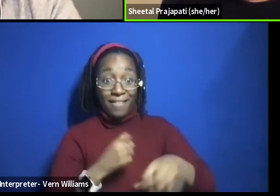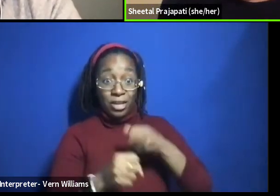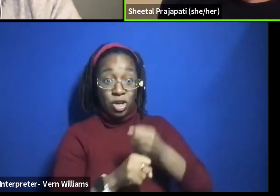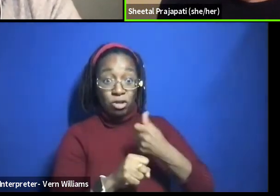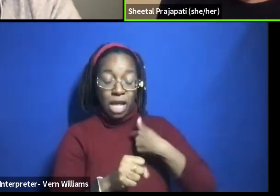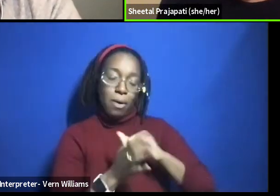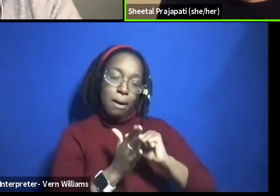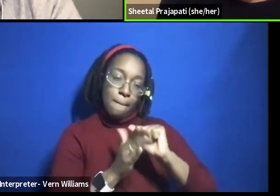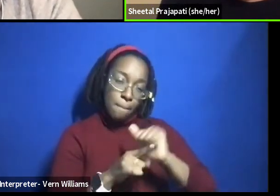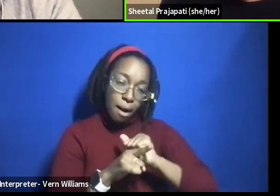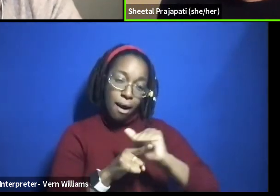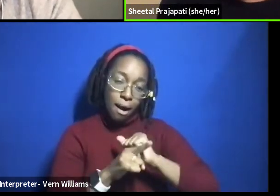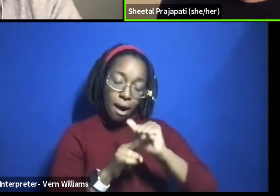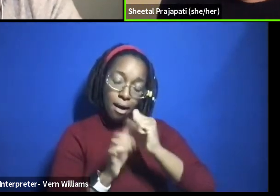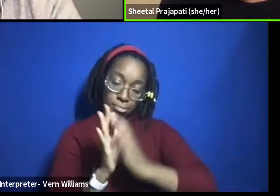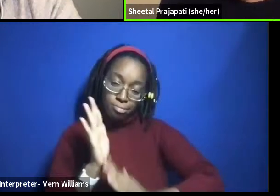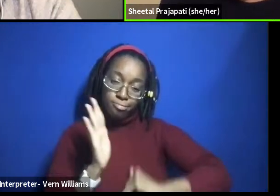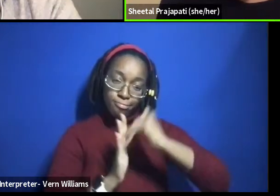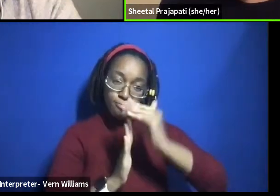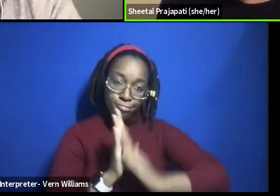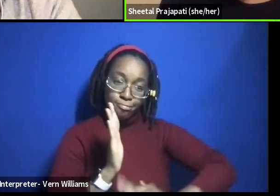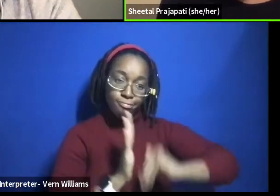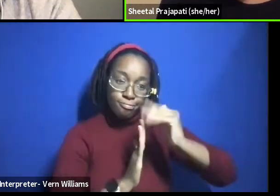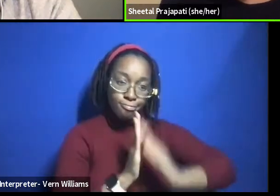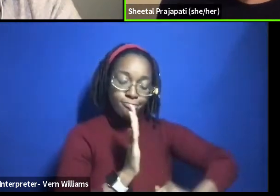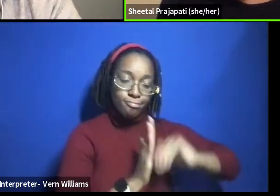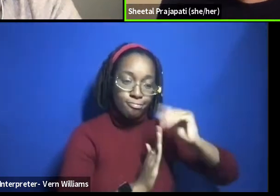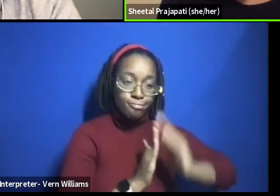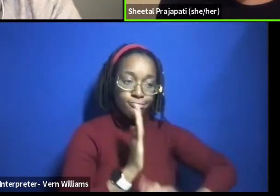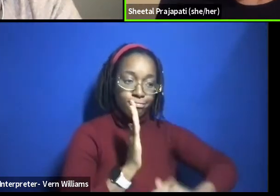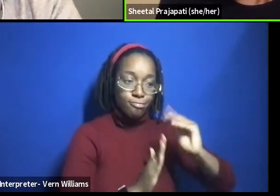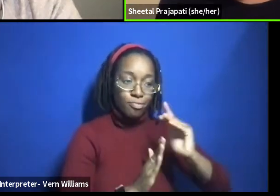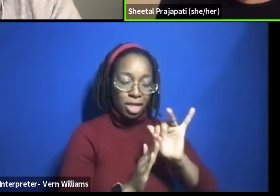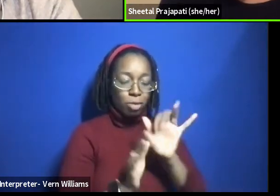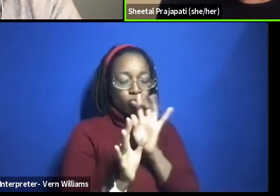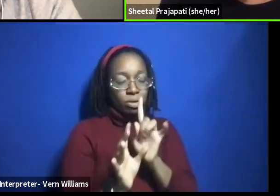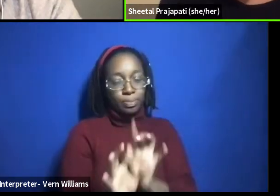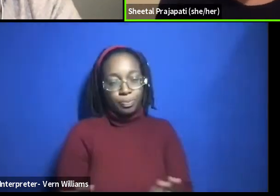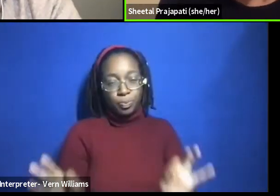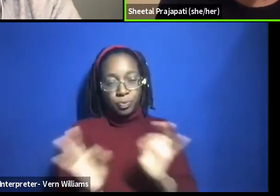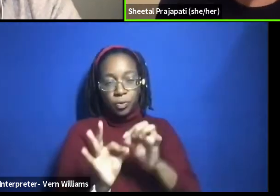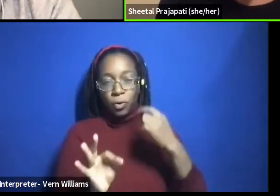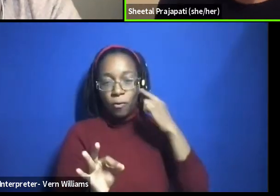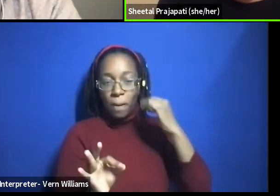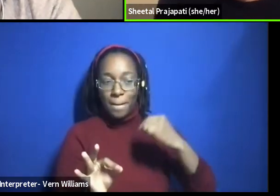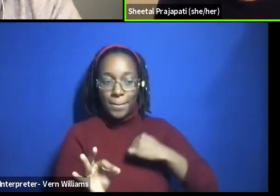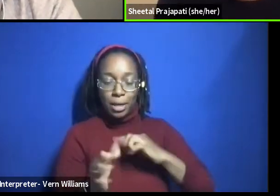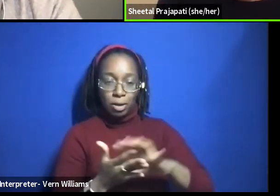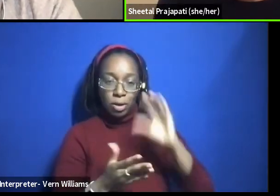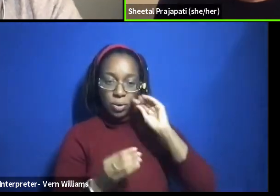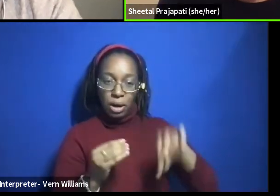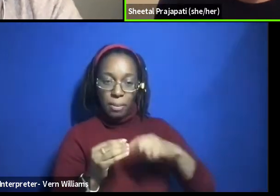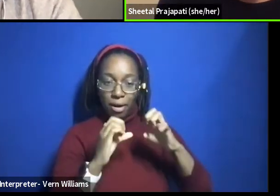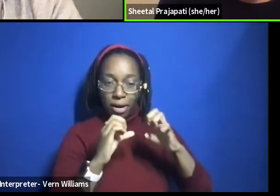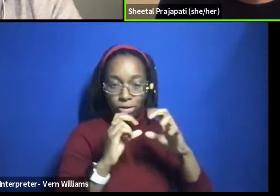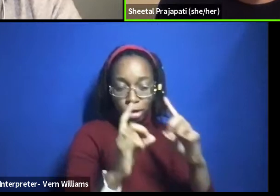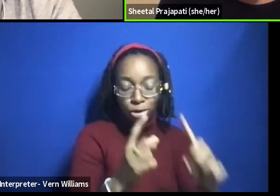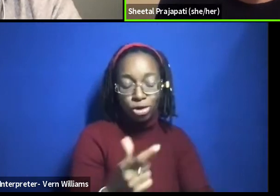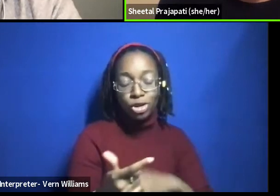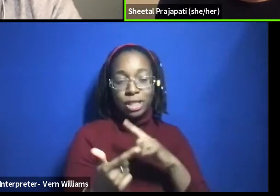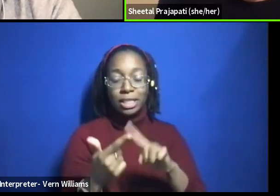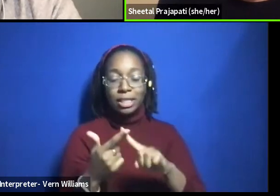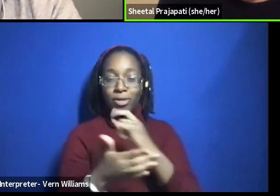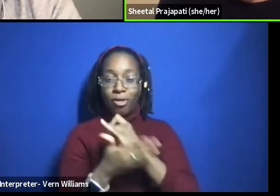critical for me to learn about education, for me to learn about art history, for me to learn about